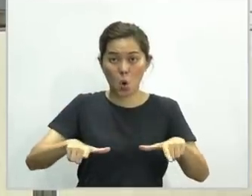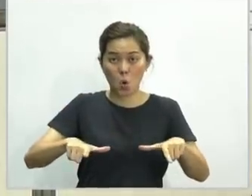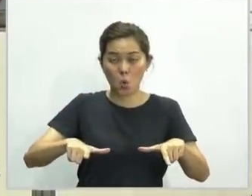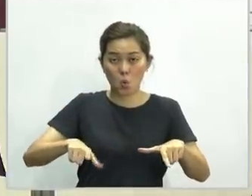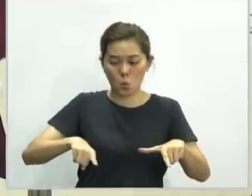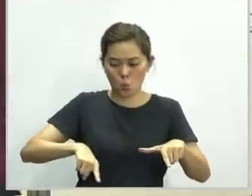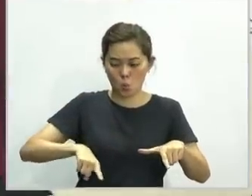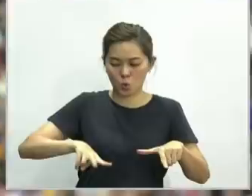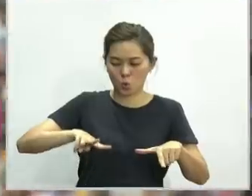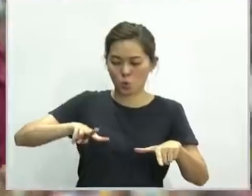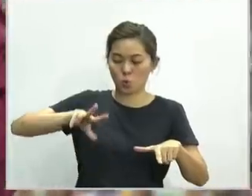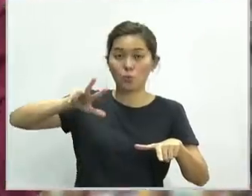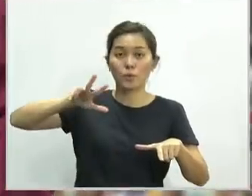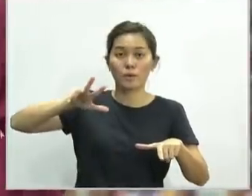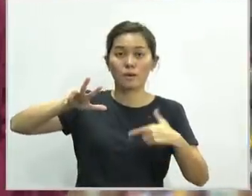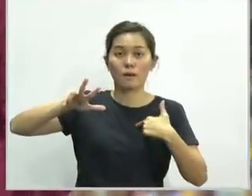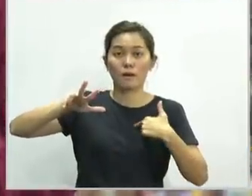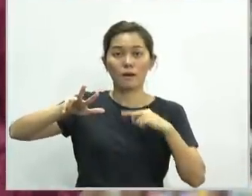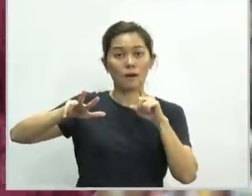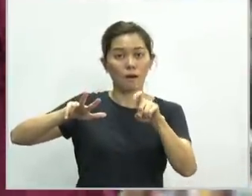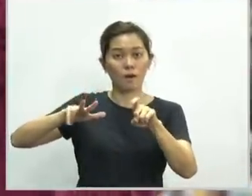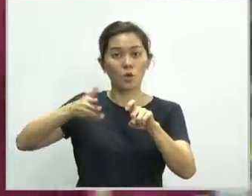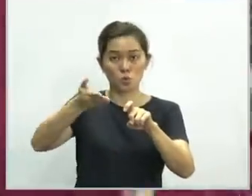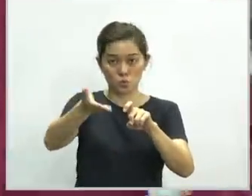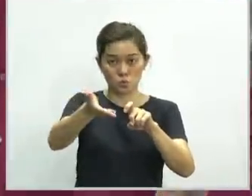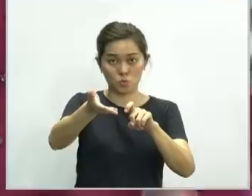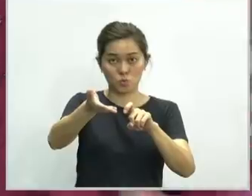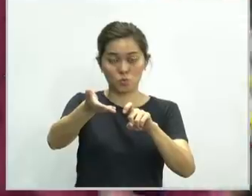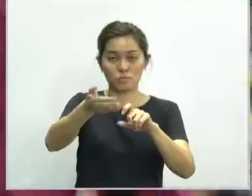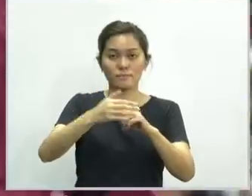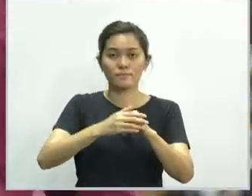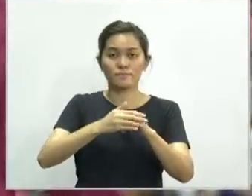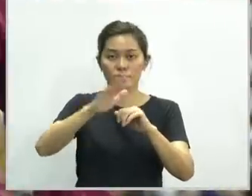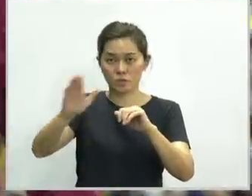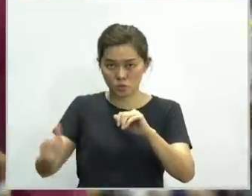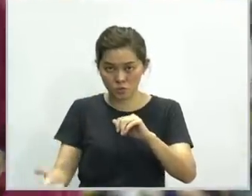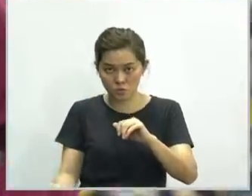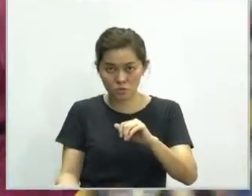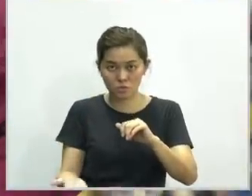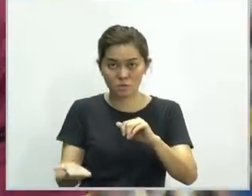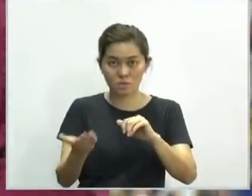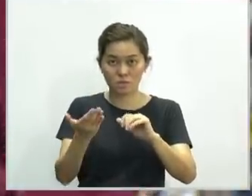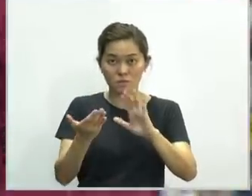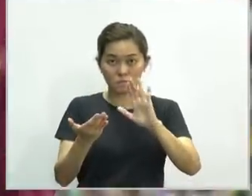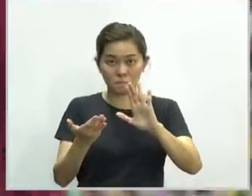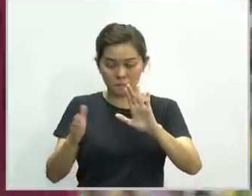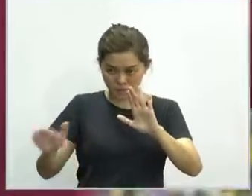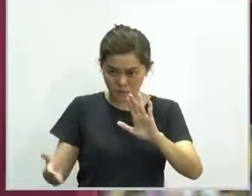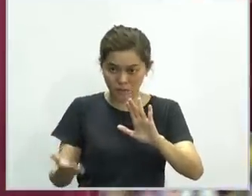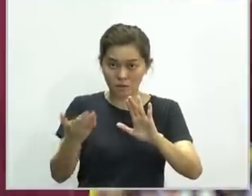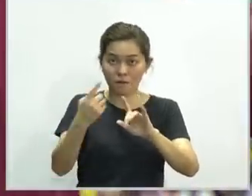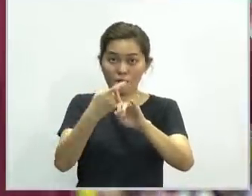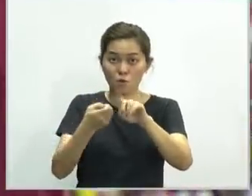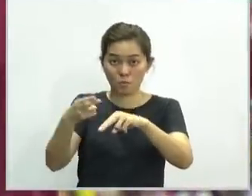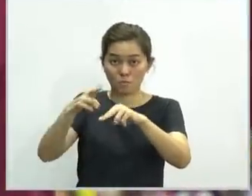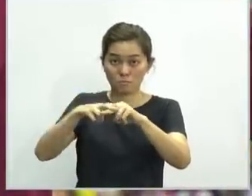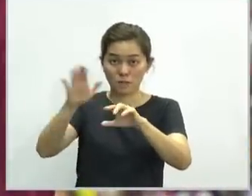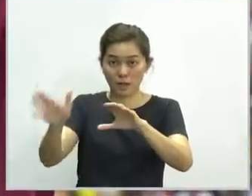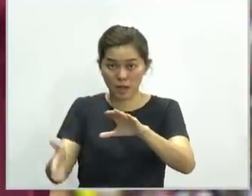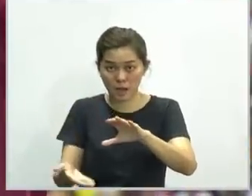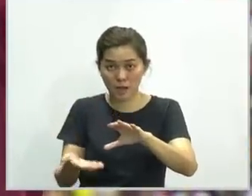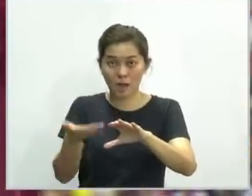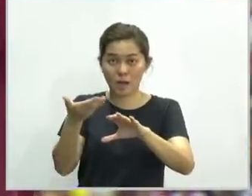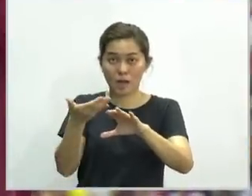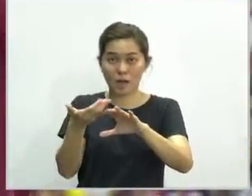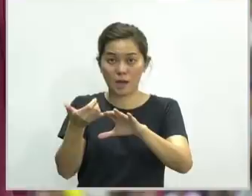1 to 3, I'm going to ask you in a moment to get up, out from your seat, out of